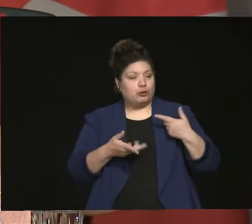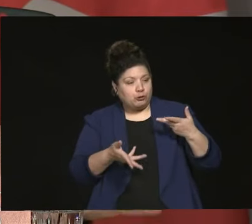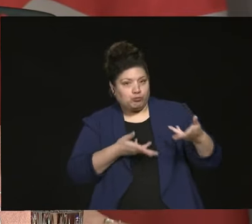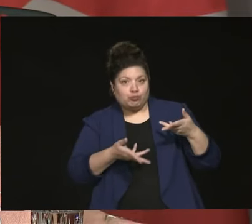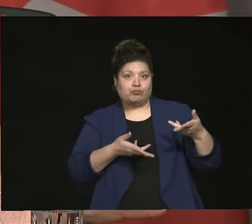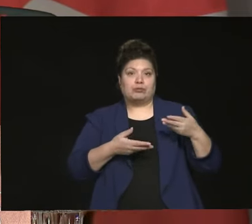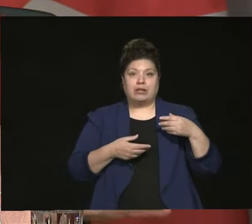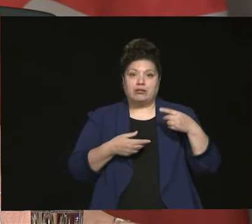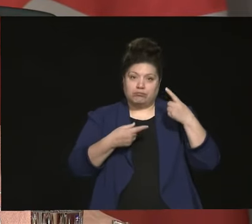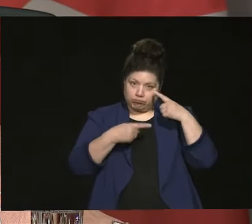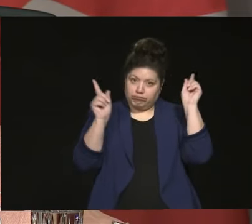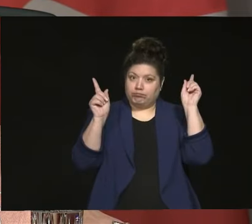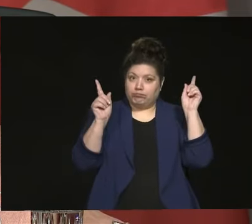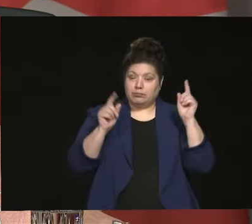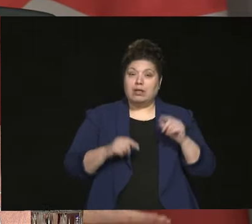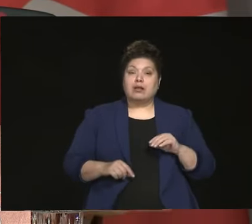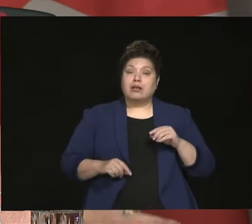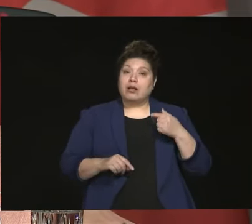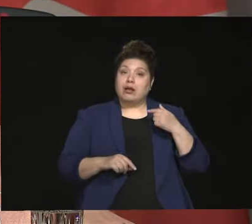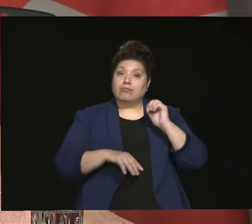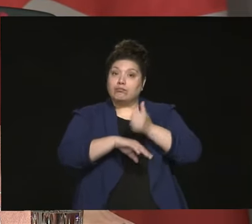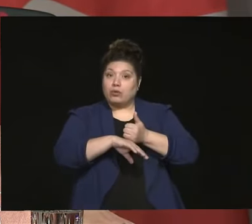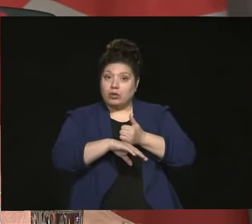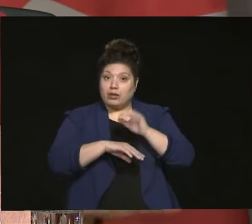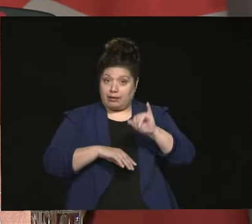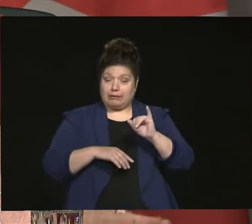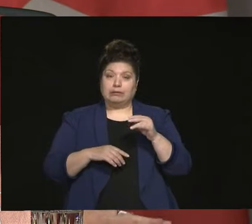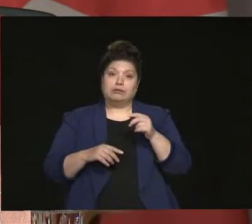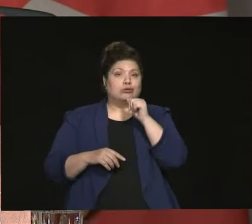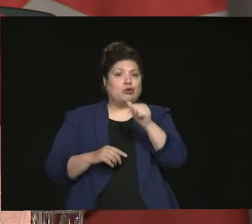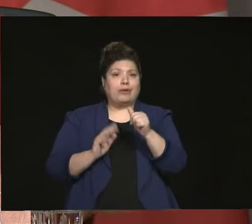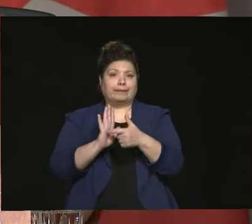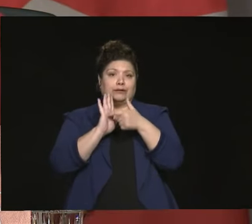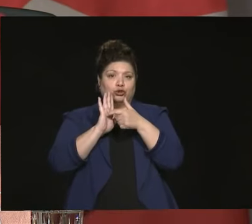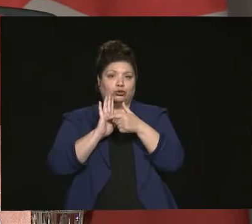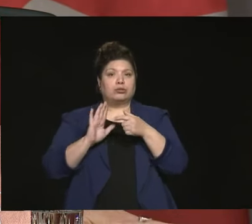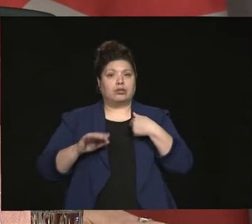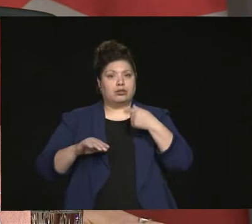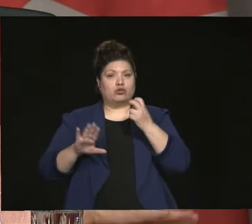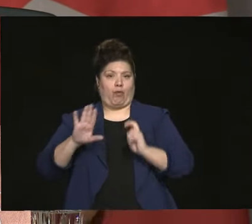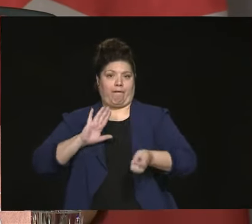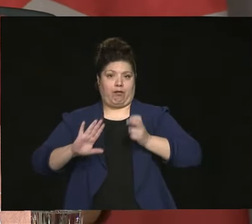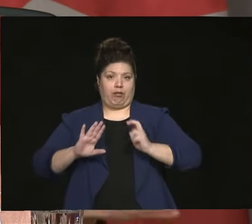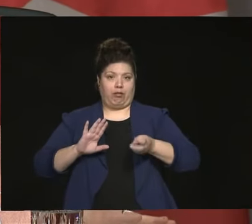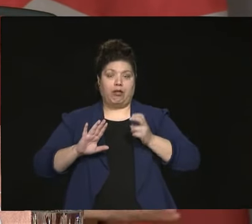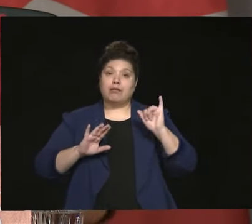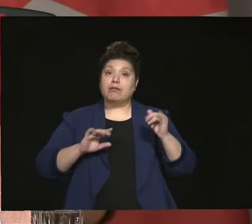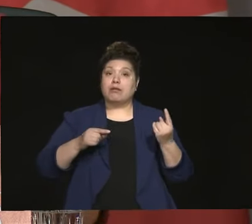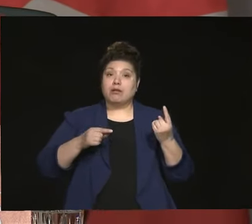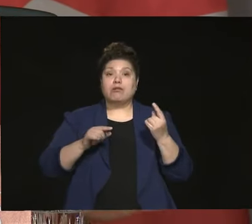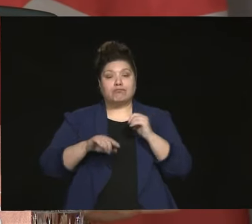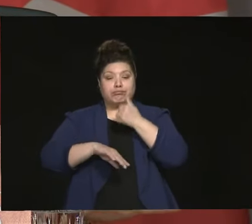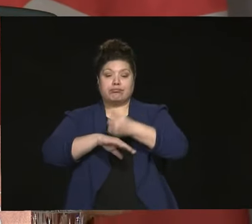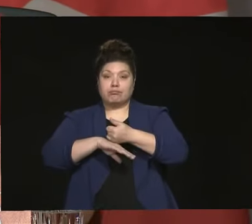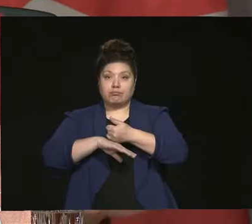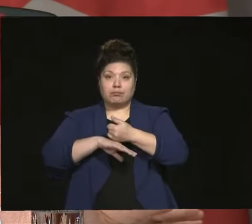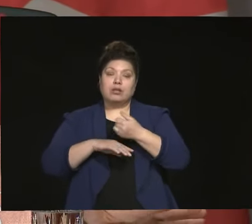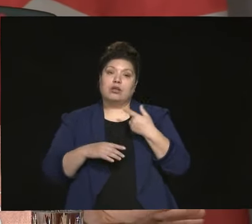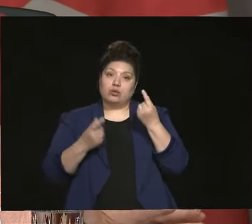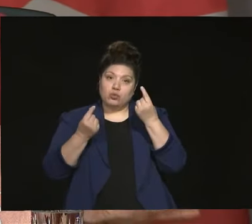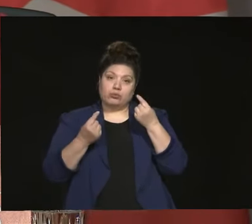place restrictions on non-essential travel at the border in a reciprocal and